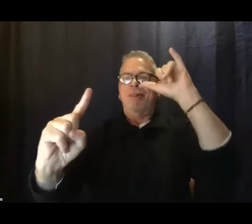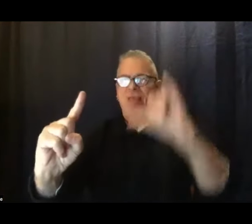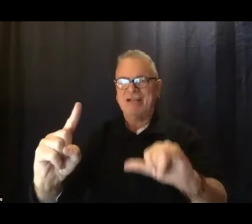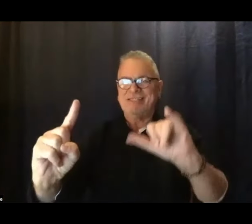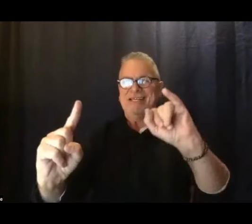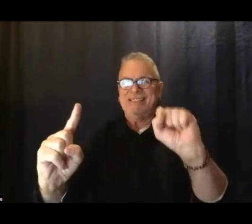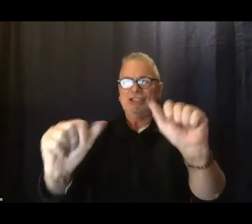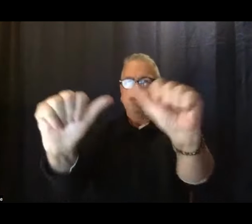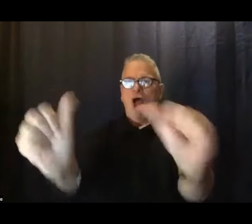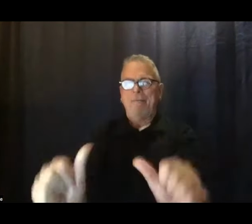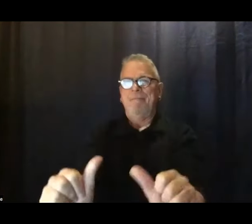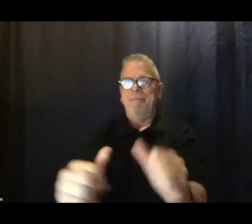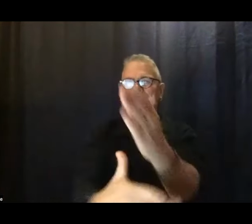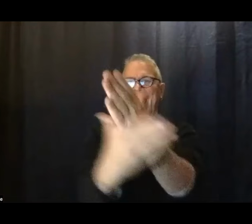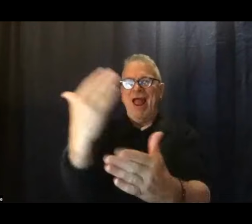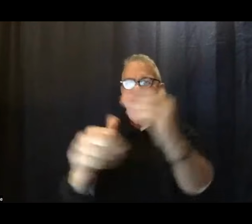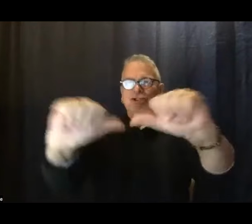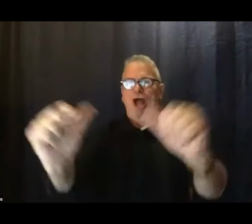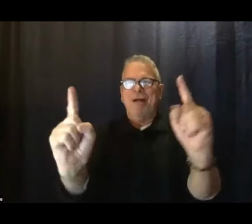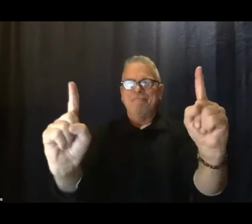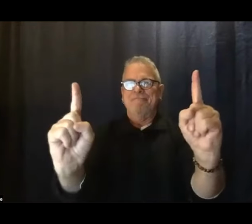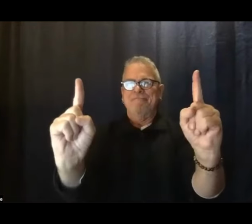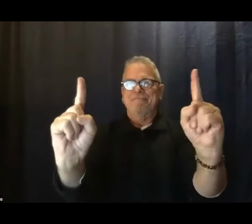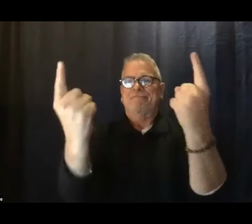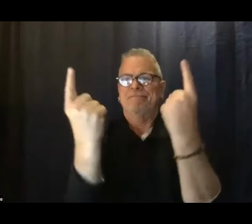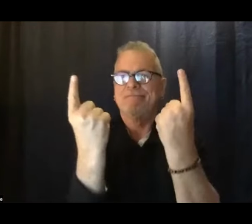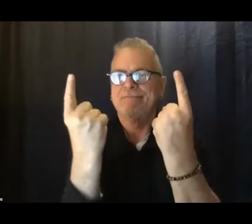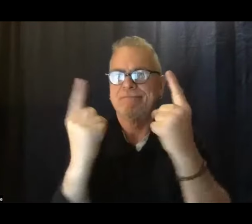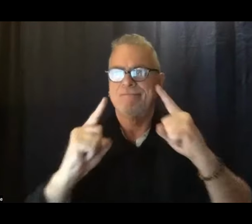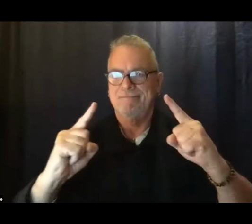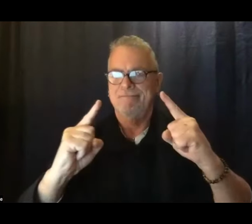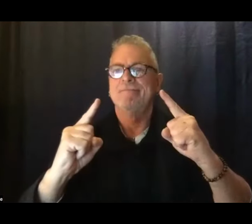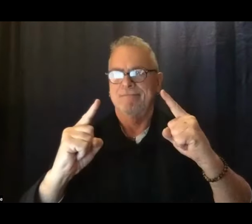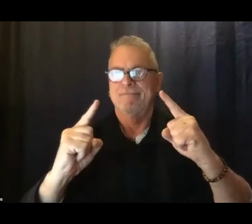this index, the 1 hand shape. So that's your hand shape.